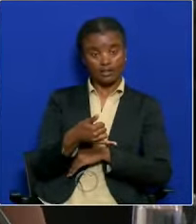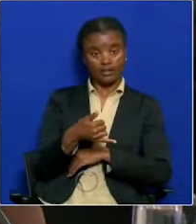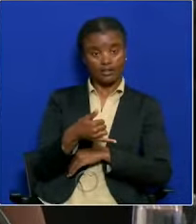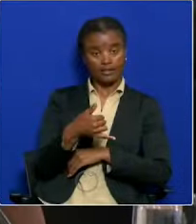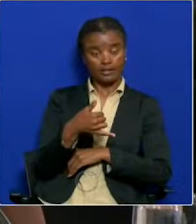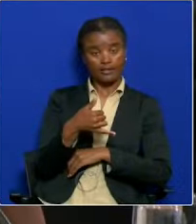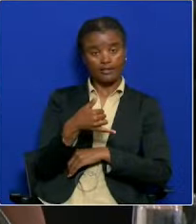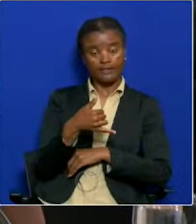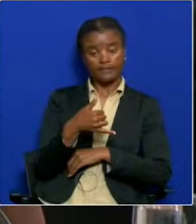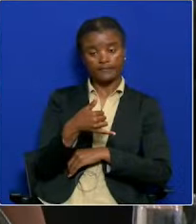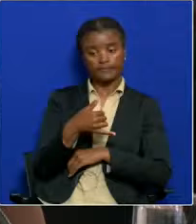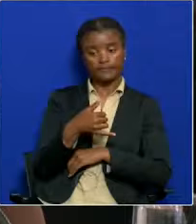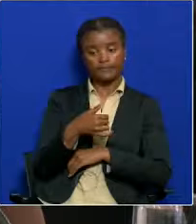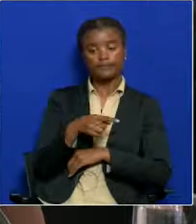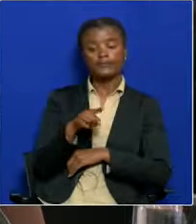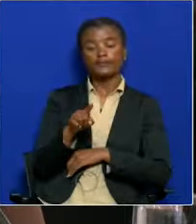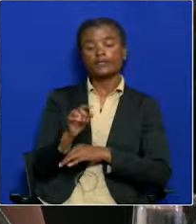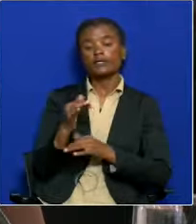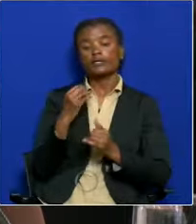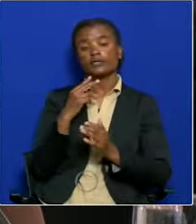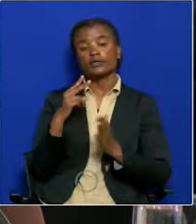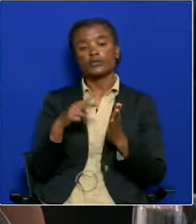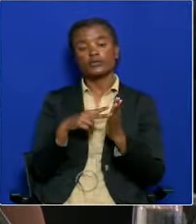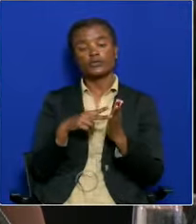So if you Yes. look at chat 3,